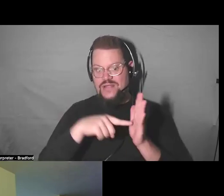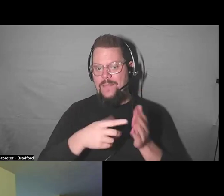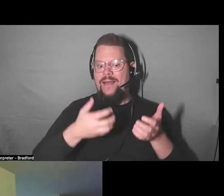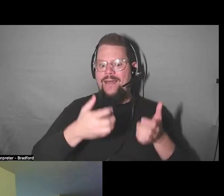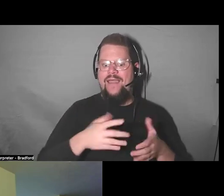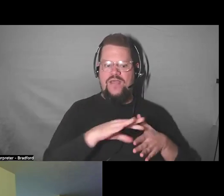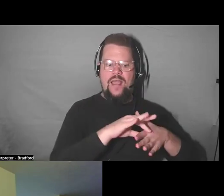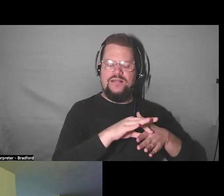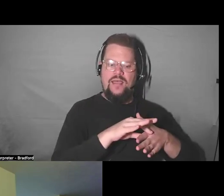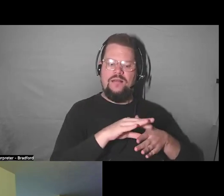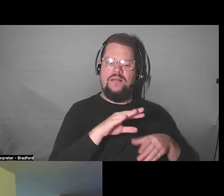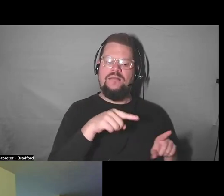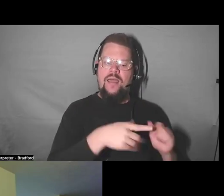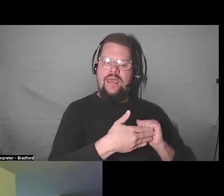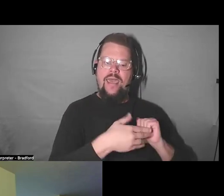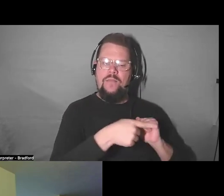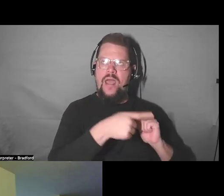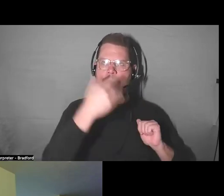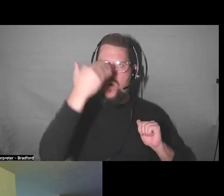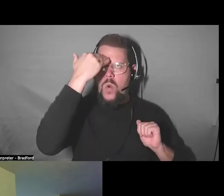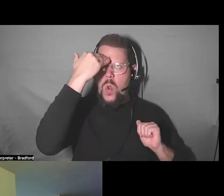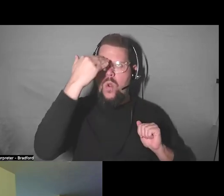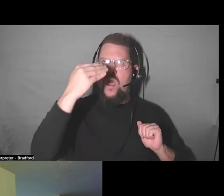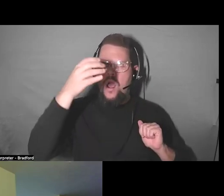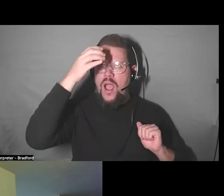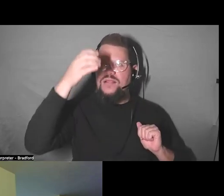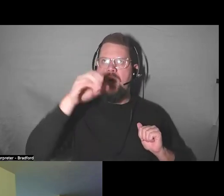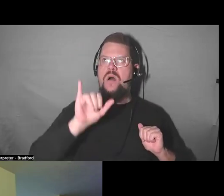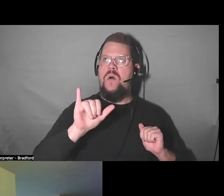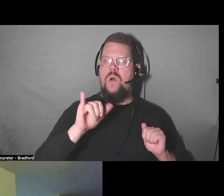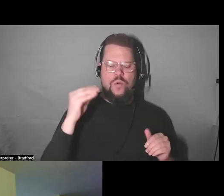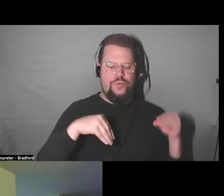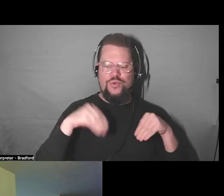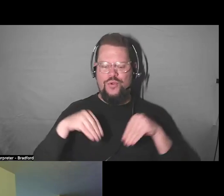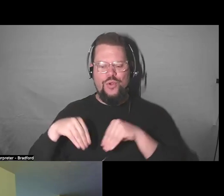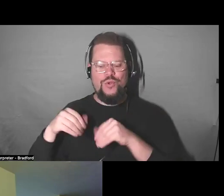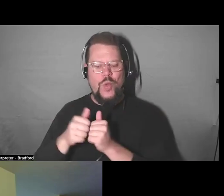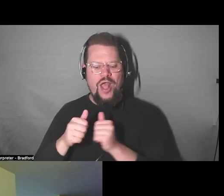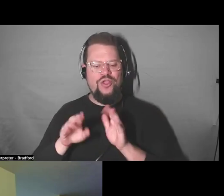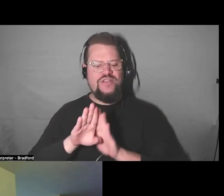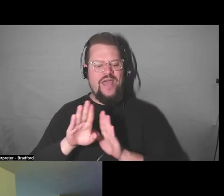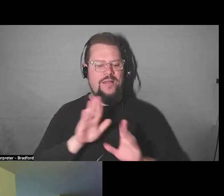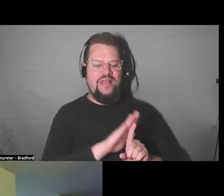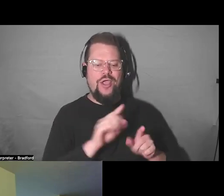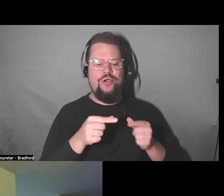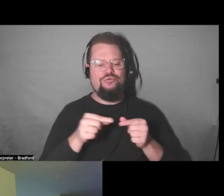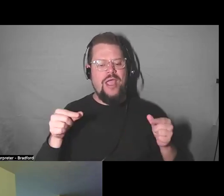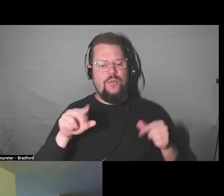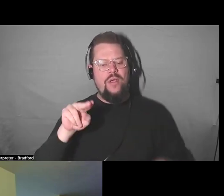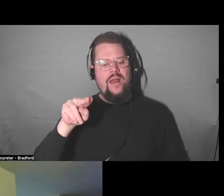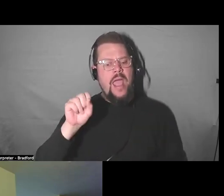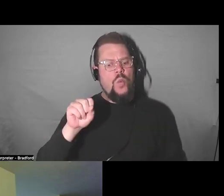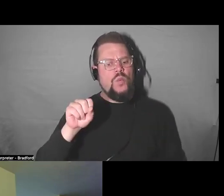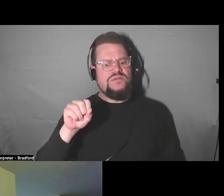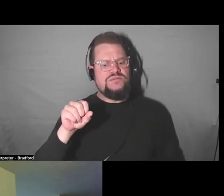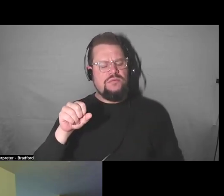so that they can put concepts together to start to develop grammar, right? So, yeah, nouns are not only okay, they